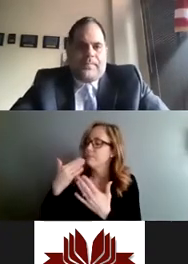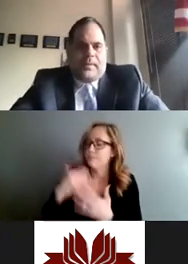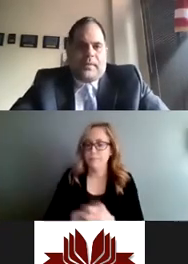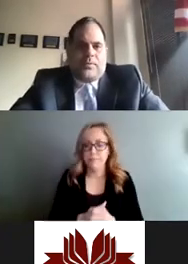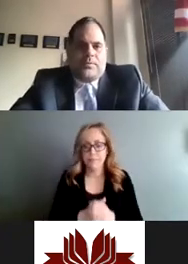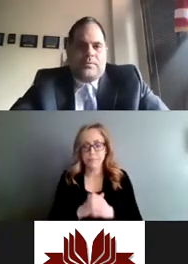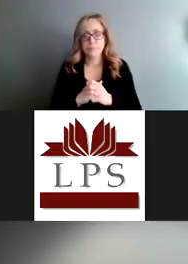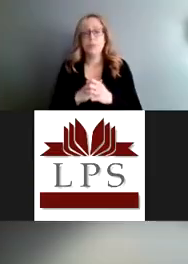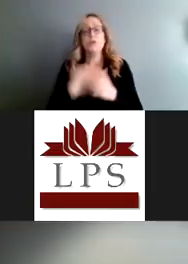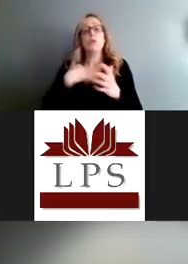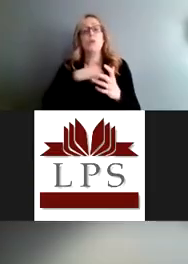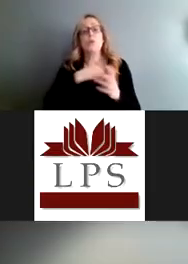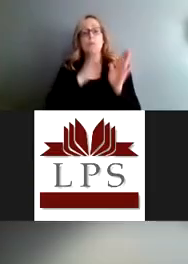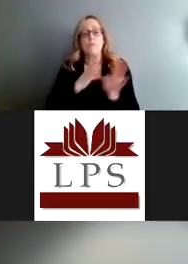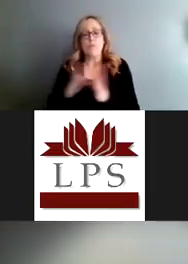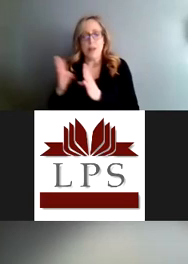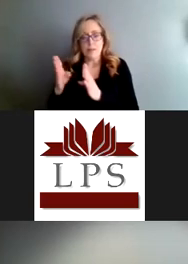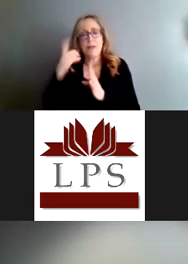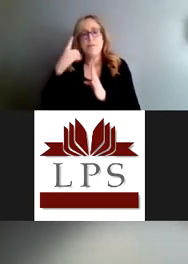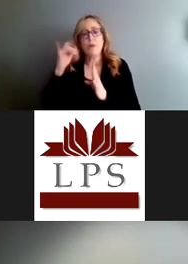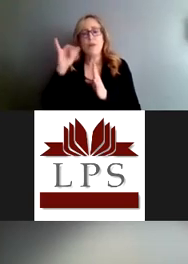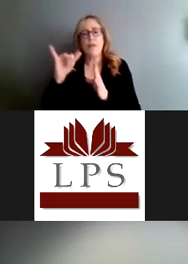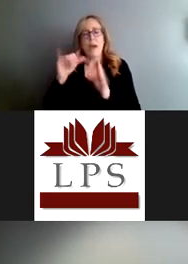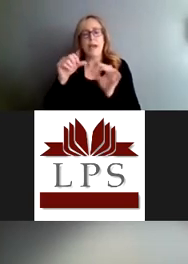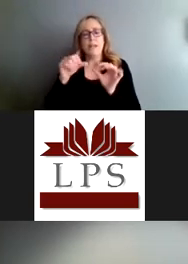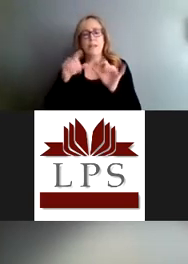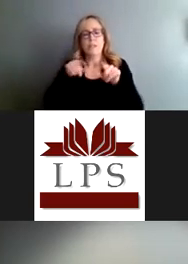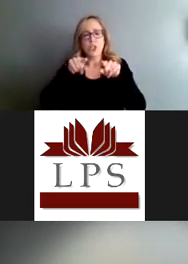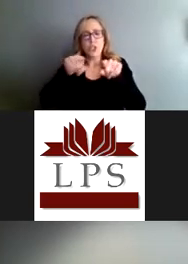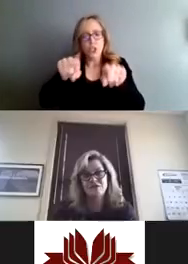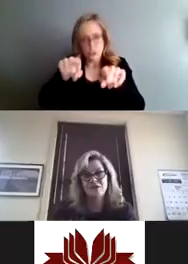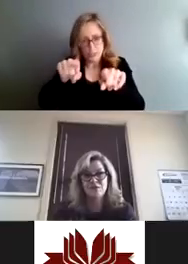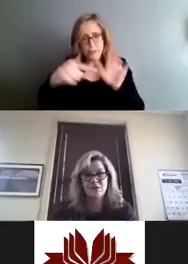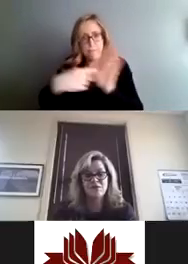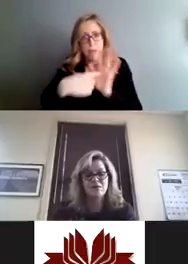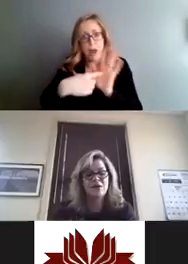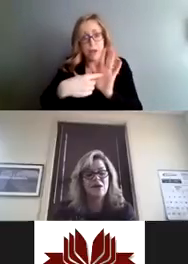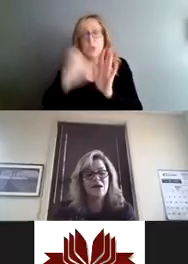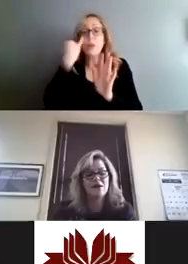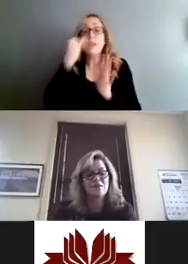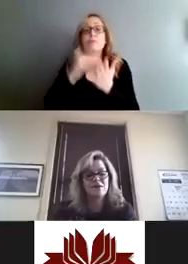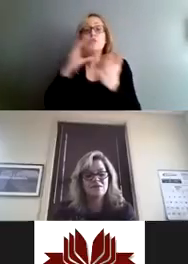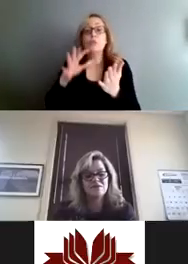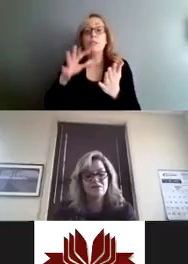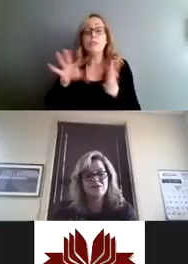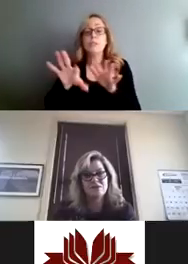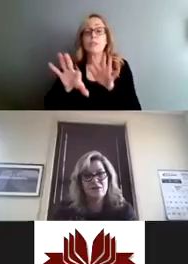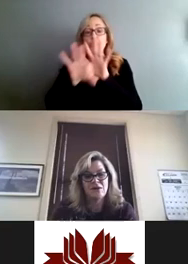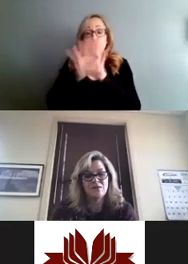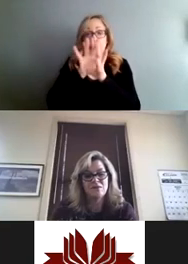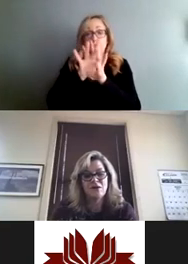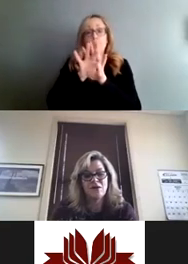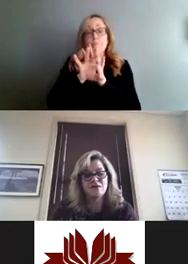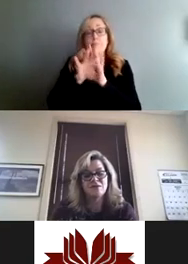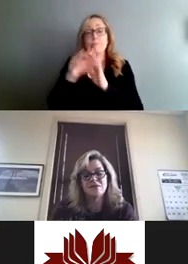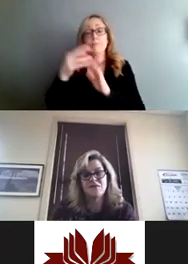for the concurrent instructional models, which means that if your student chooses to stay remote, the instructional model